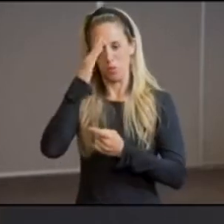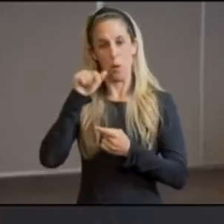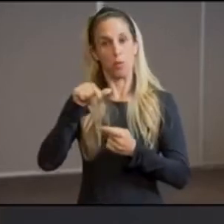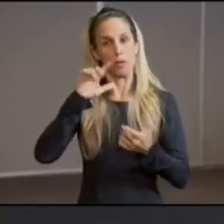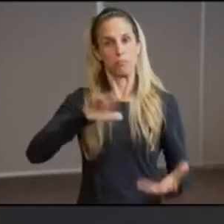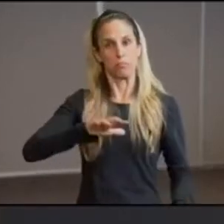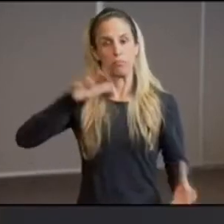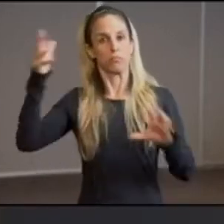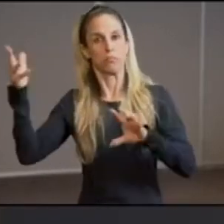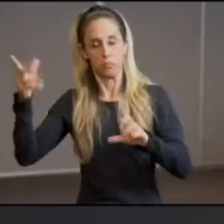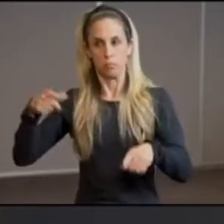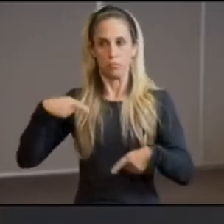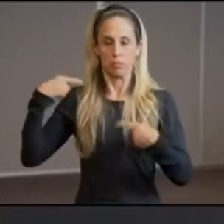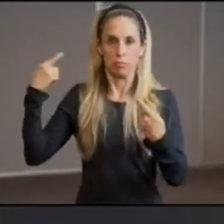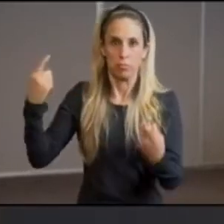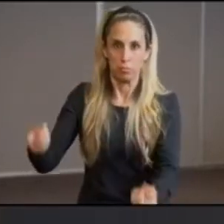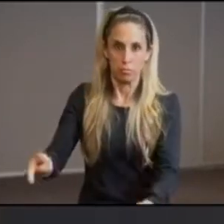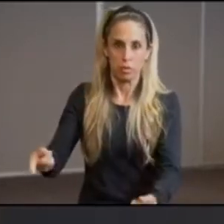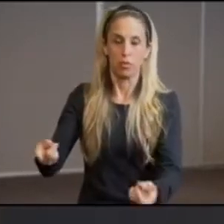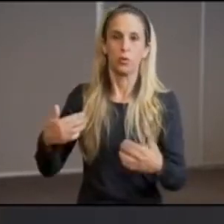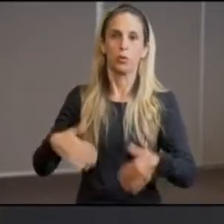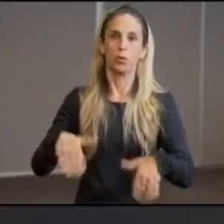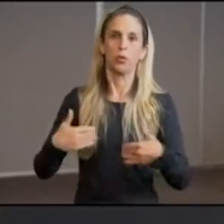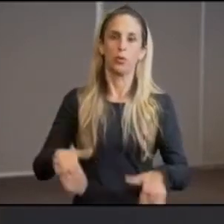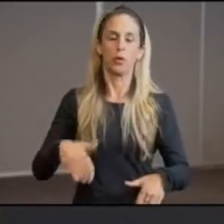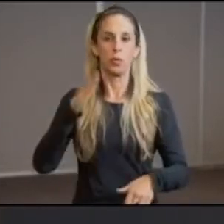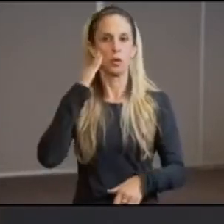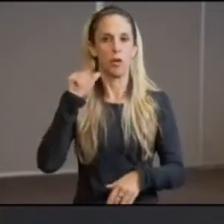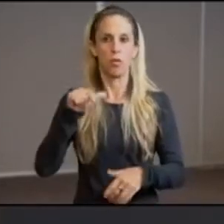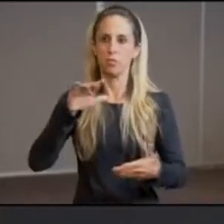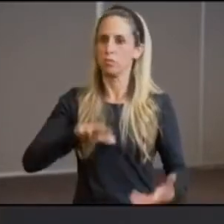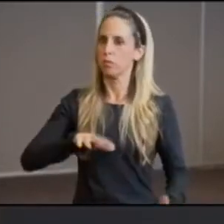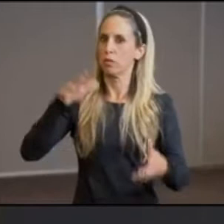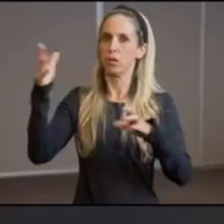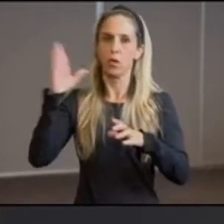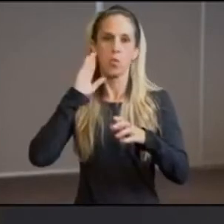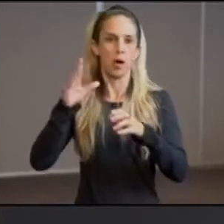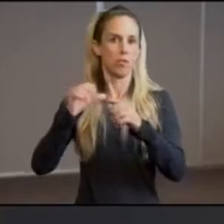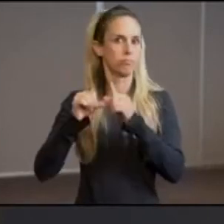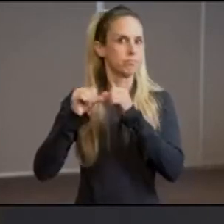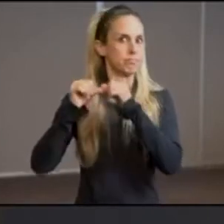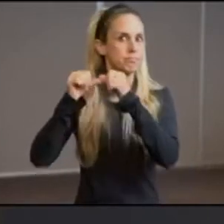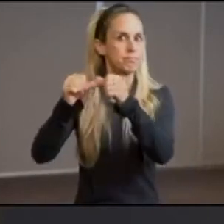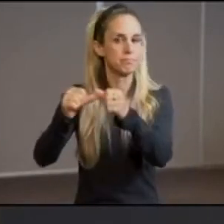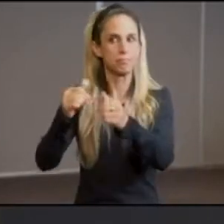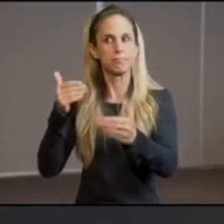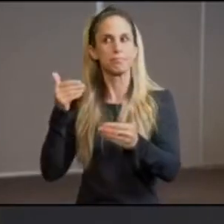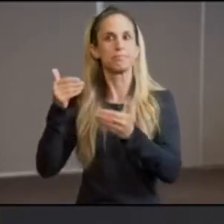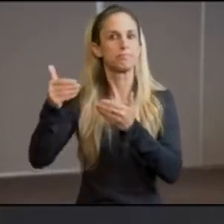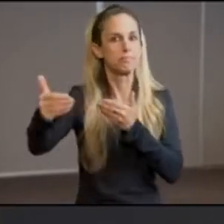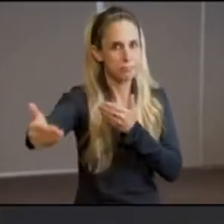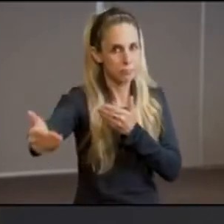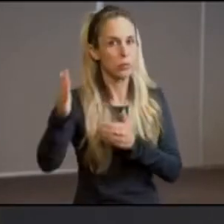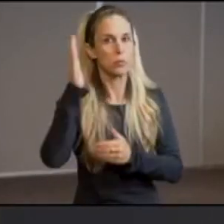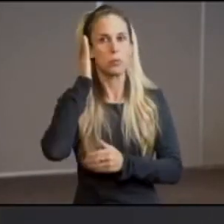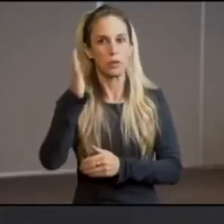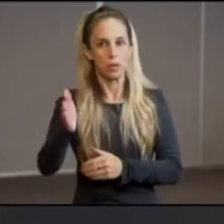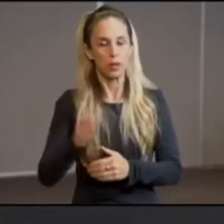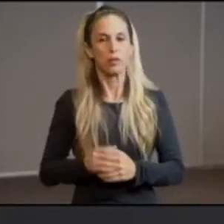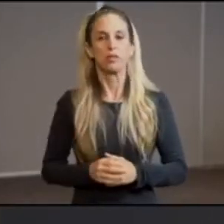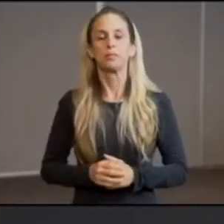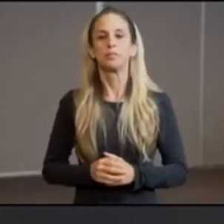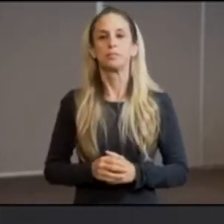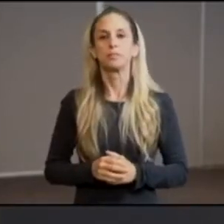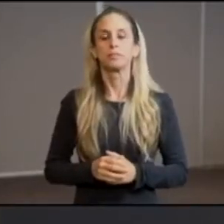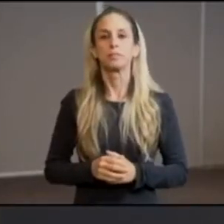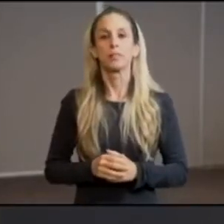pandemic has been with us for a while. We know this pandemic is going to be with us for a while longer. And at the end of